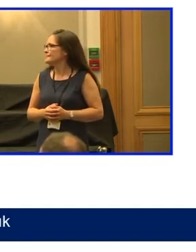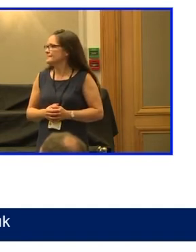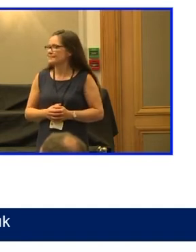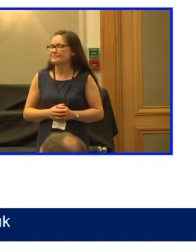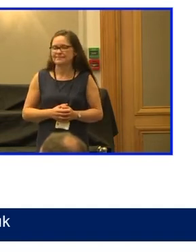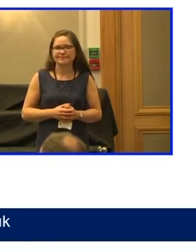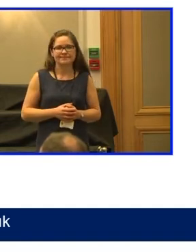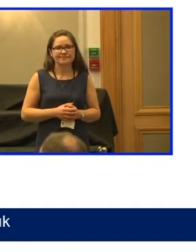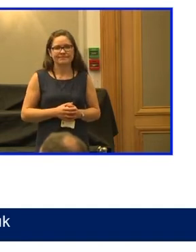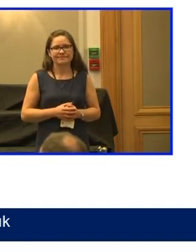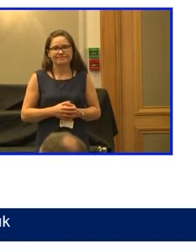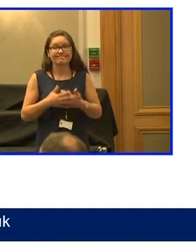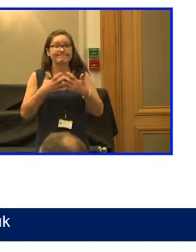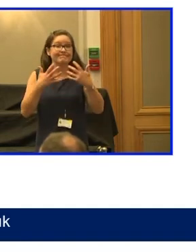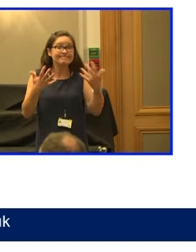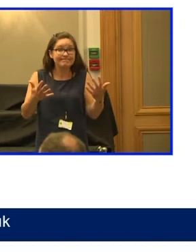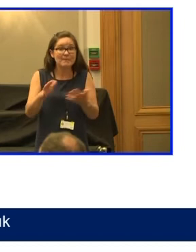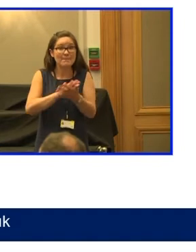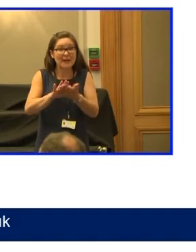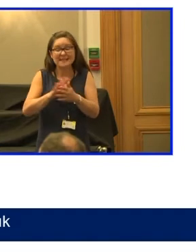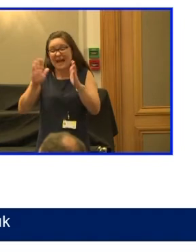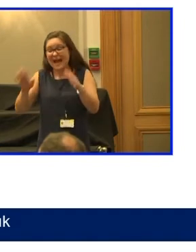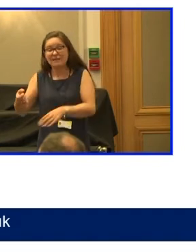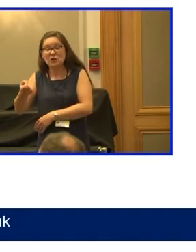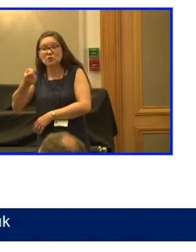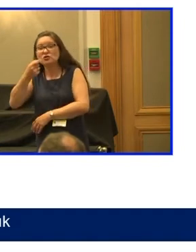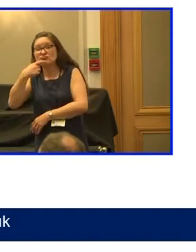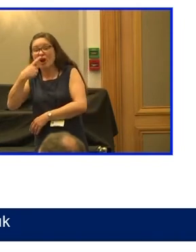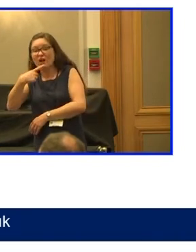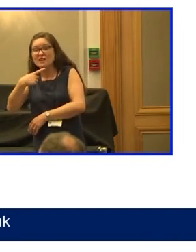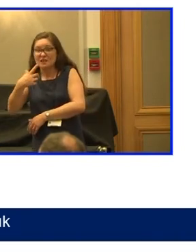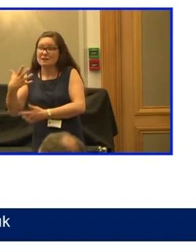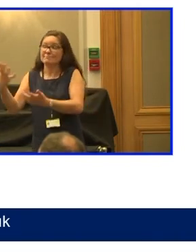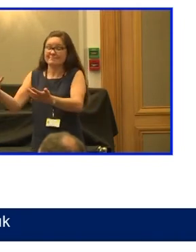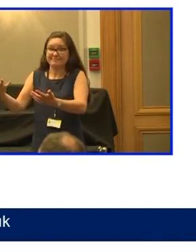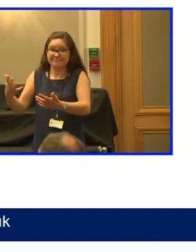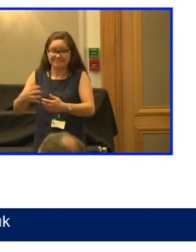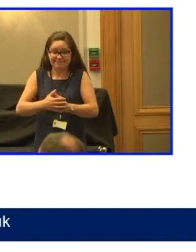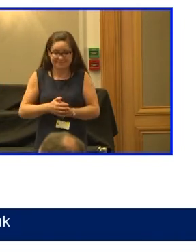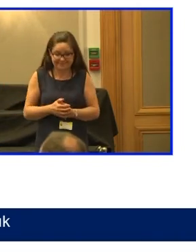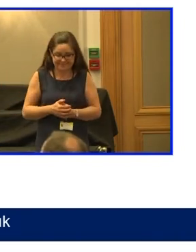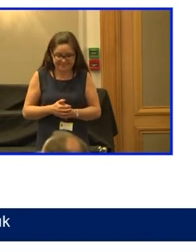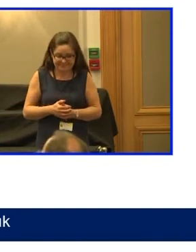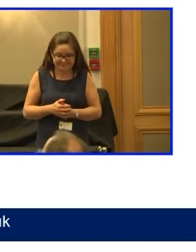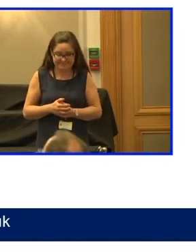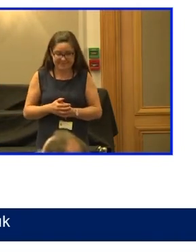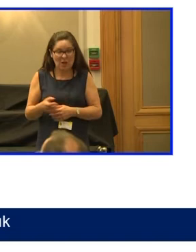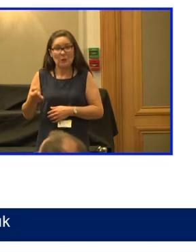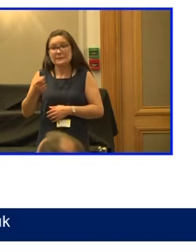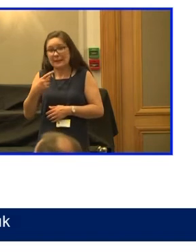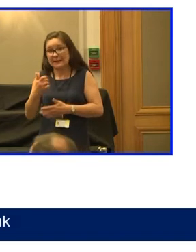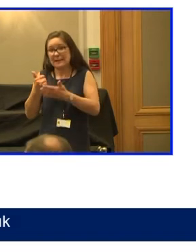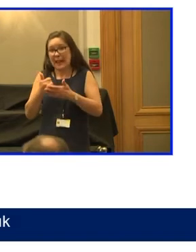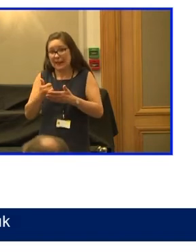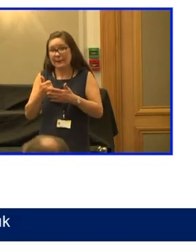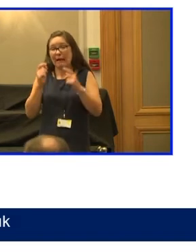in that situation are the drug companies, because you end up taking more painkillers. So we don't want to be doing that. So I would say the next solution is if we've got from